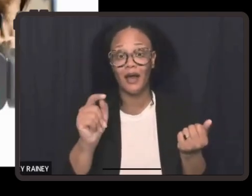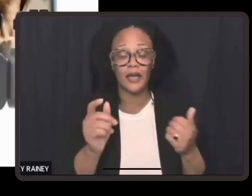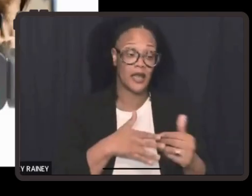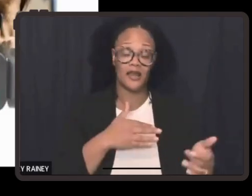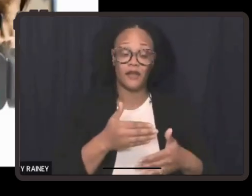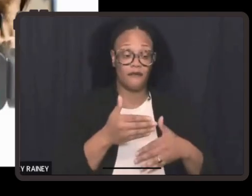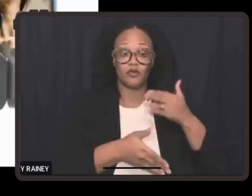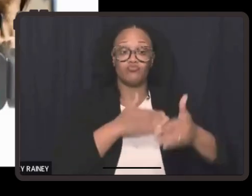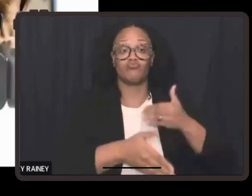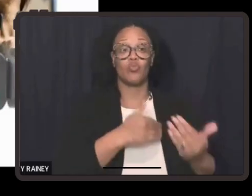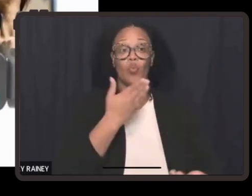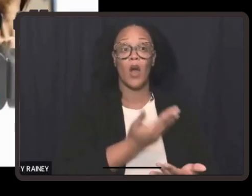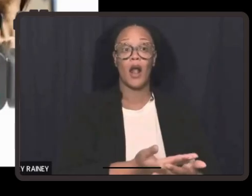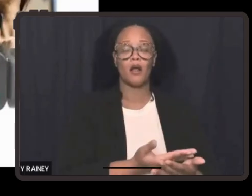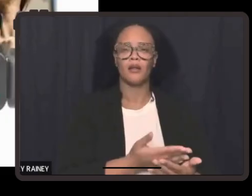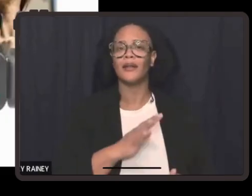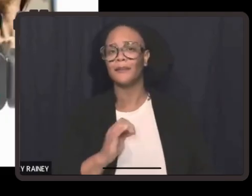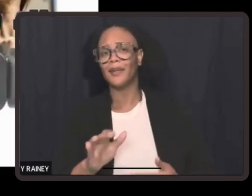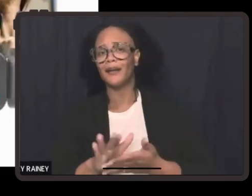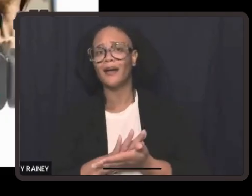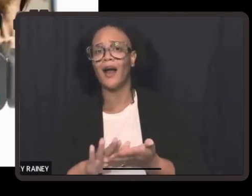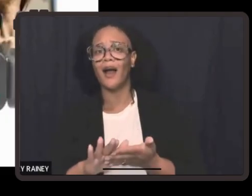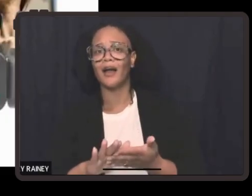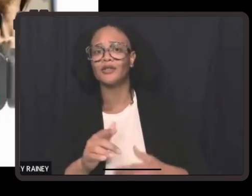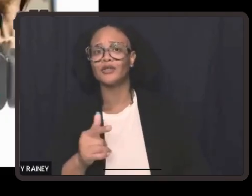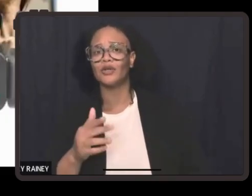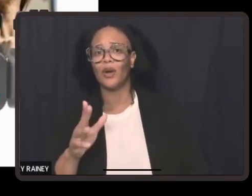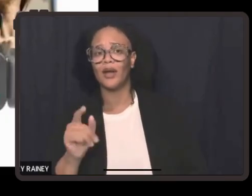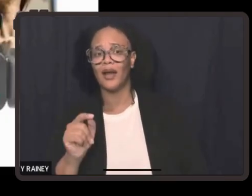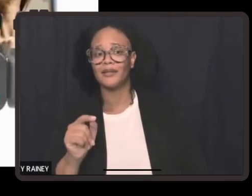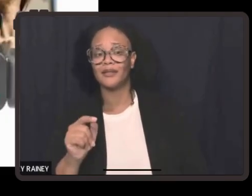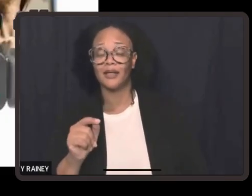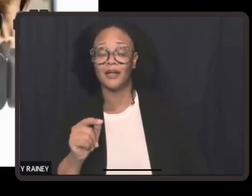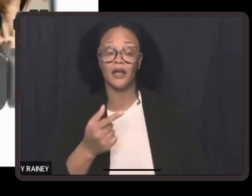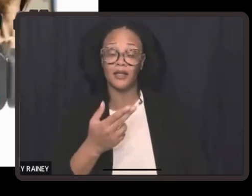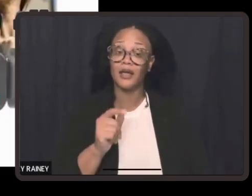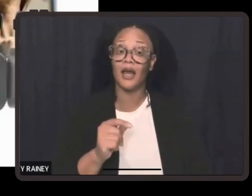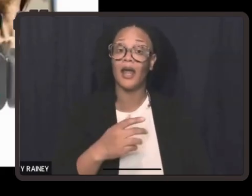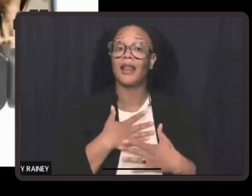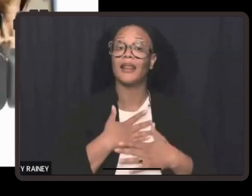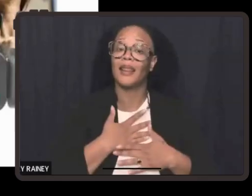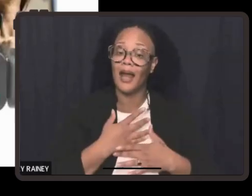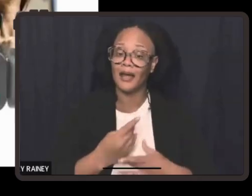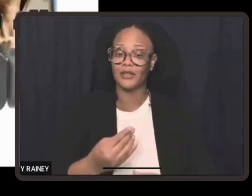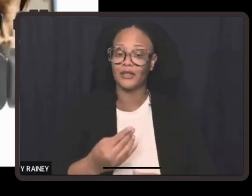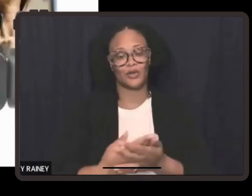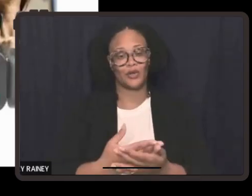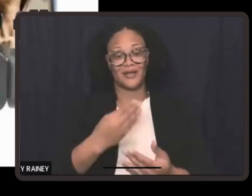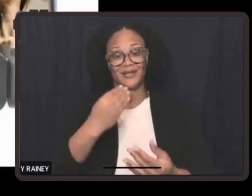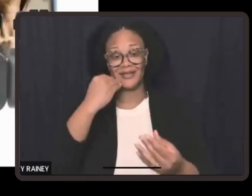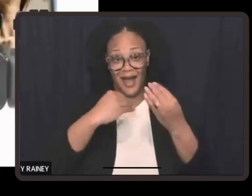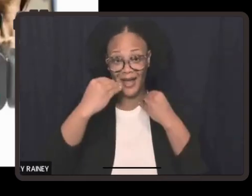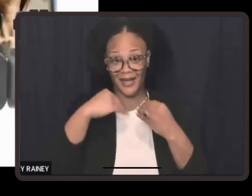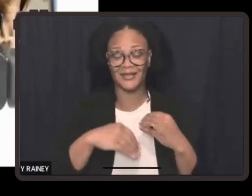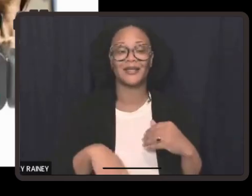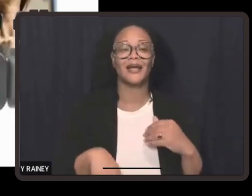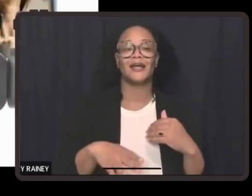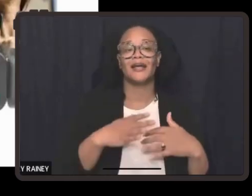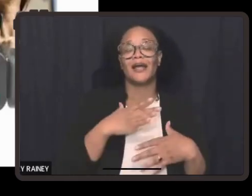Be kind to your gut. So guts are always they like good diet. They like